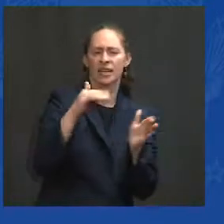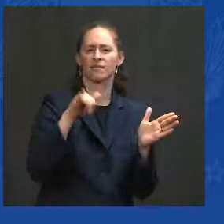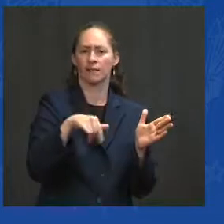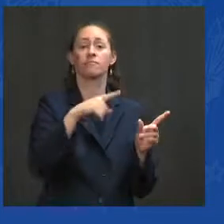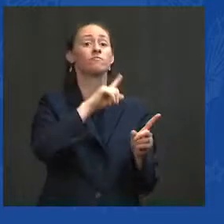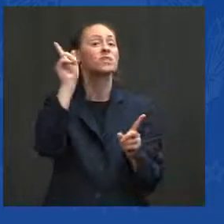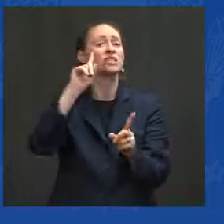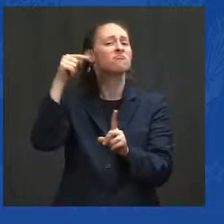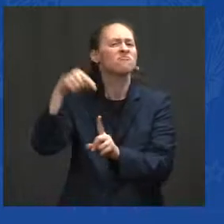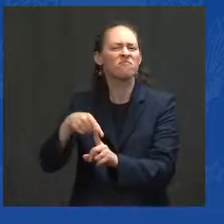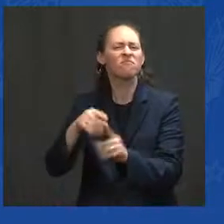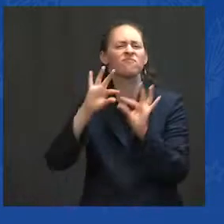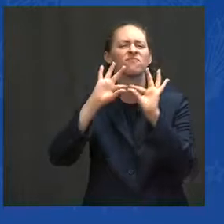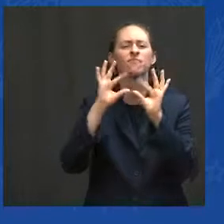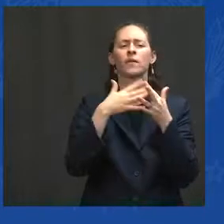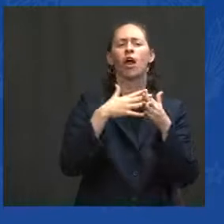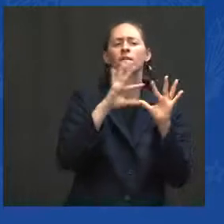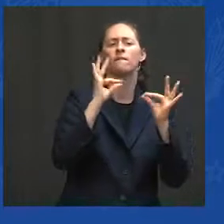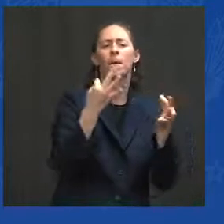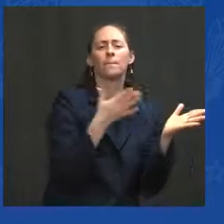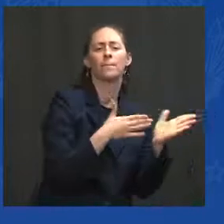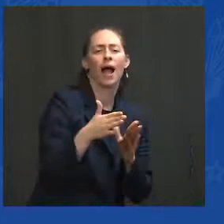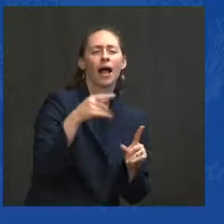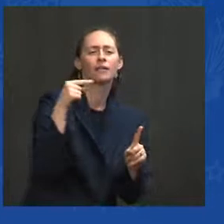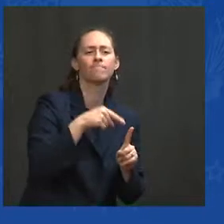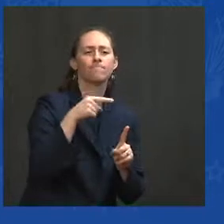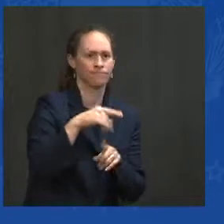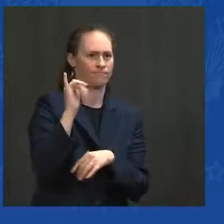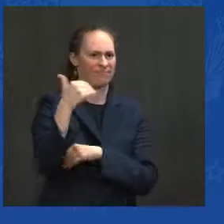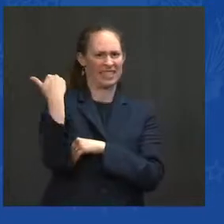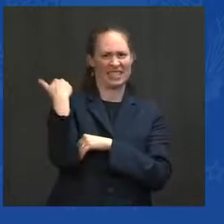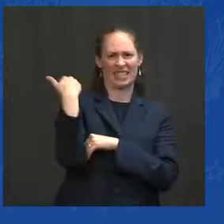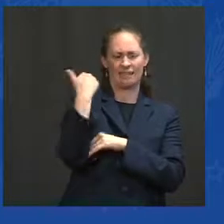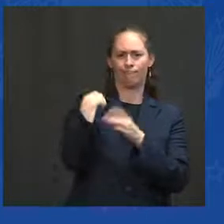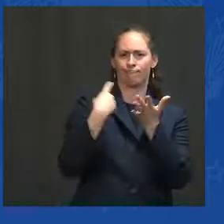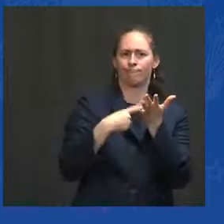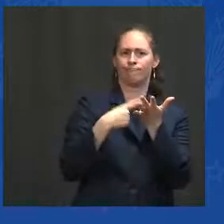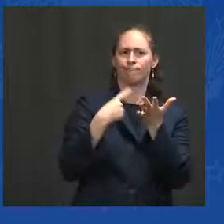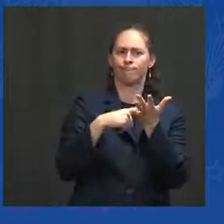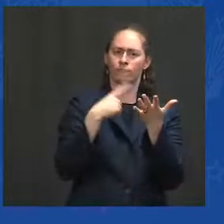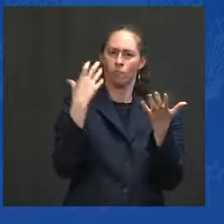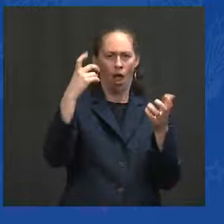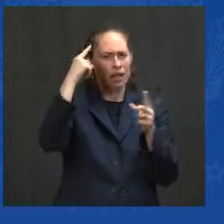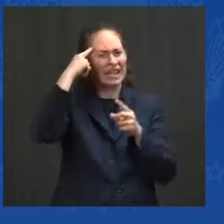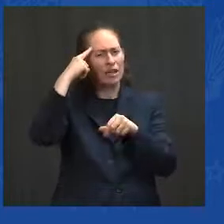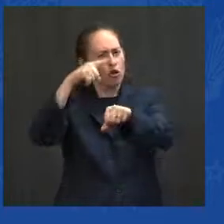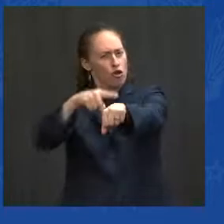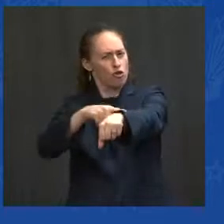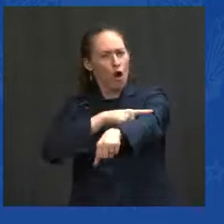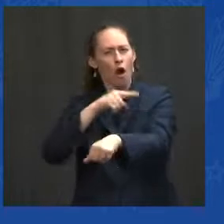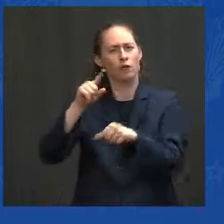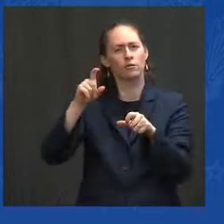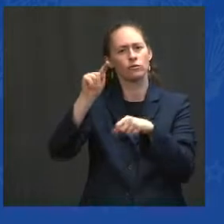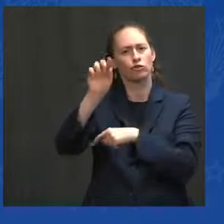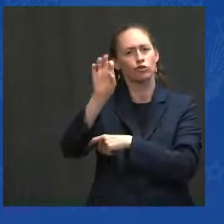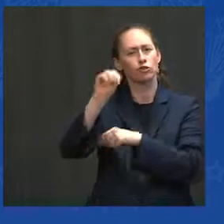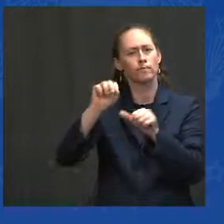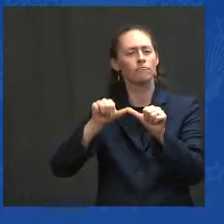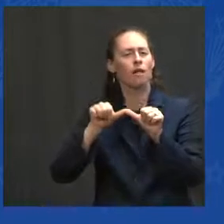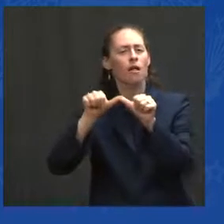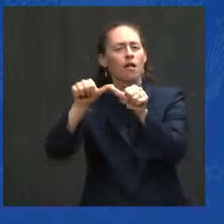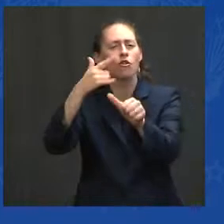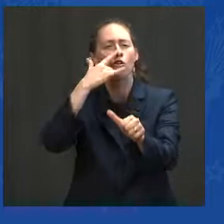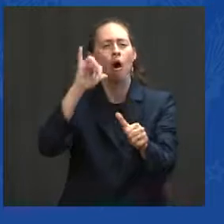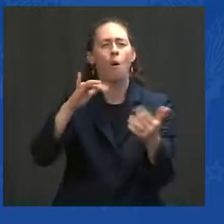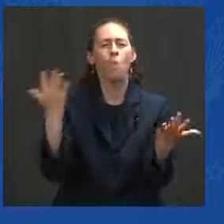agreement we reached last month, that's what they're all about, long-term. But to keep our country moving, we have to take another step